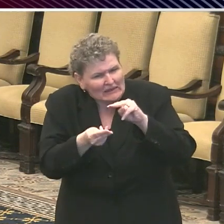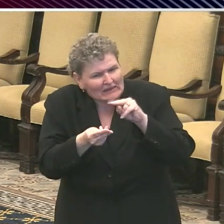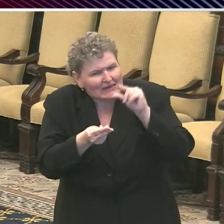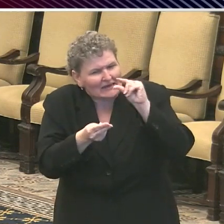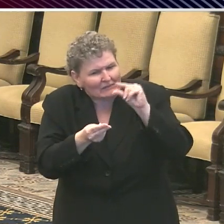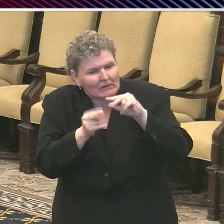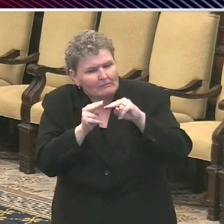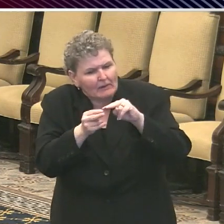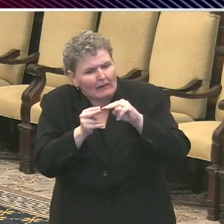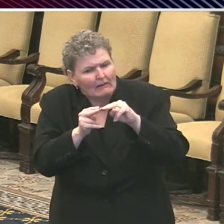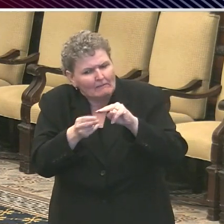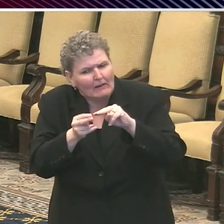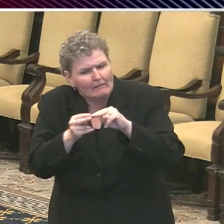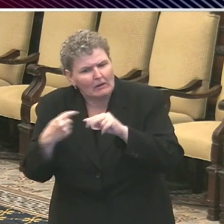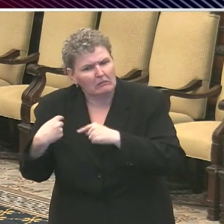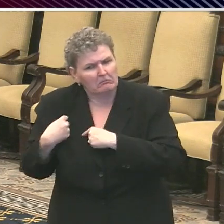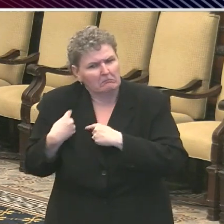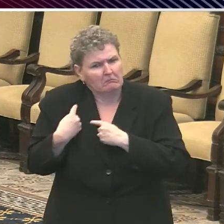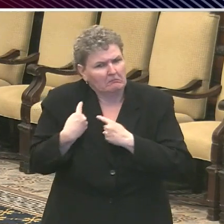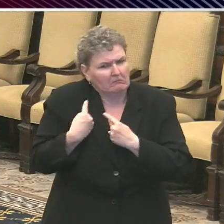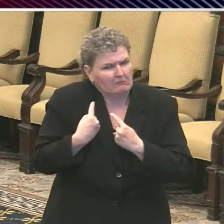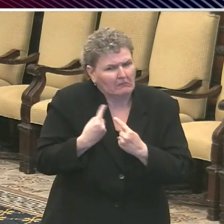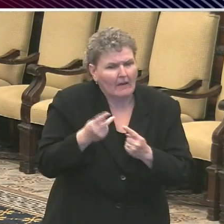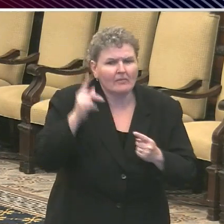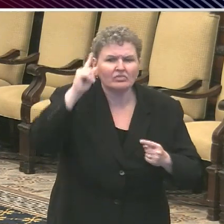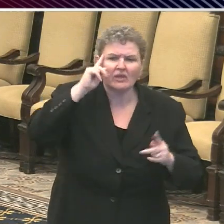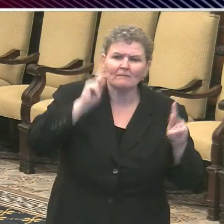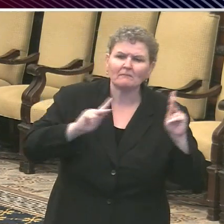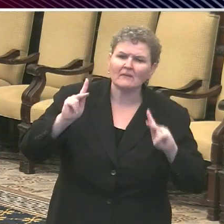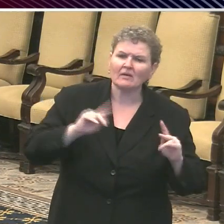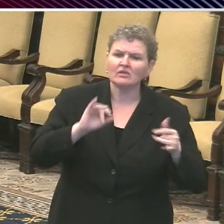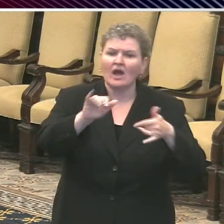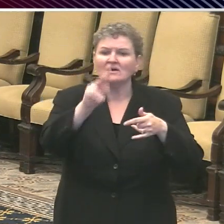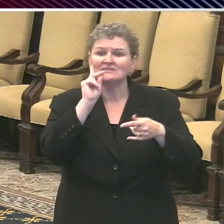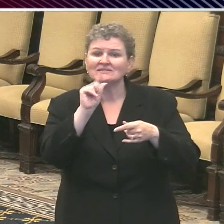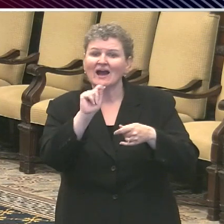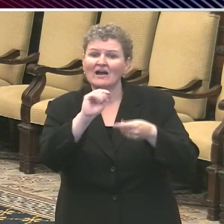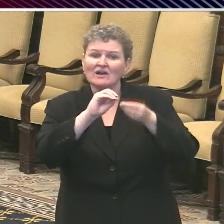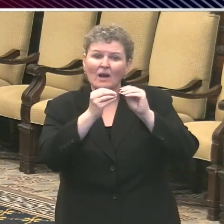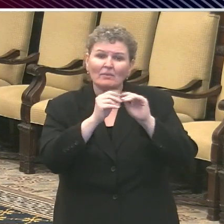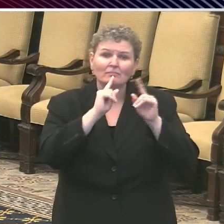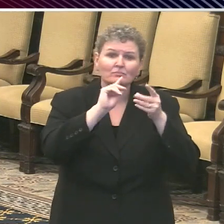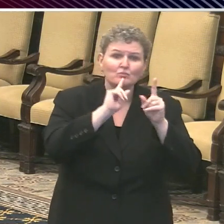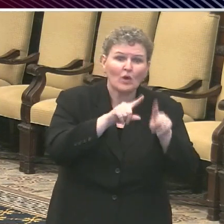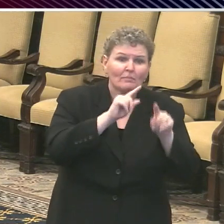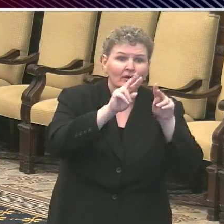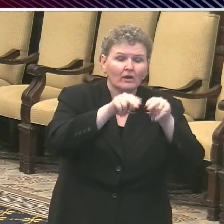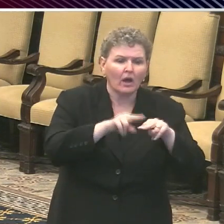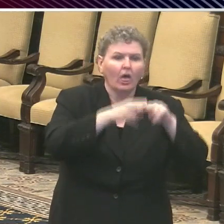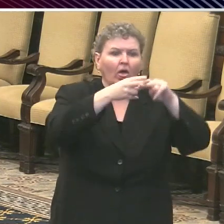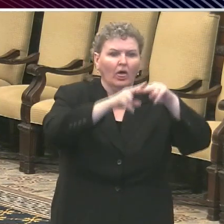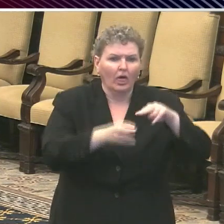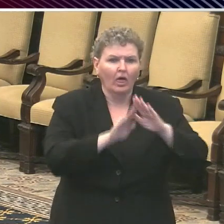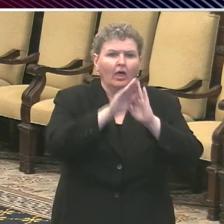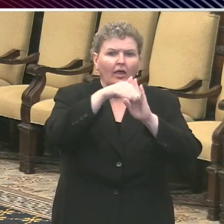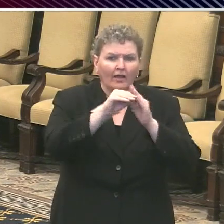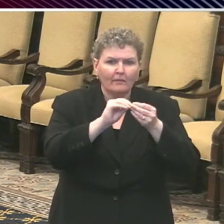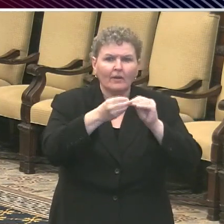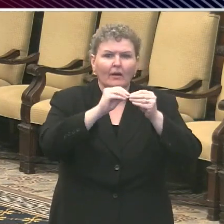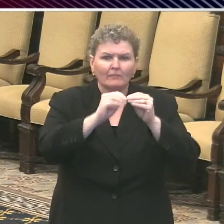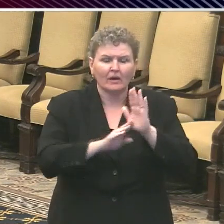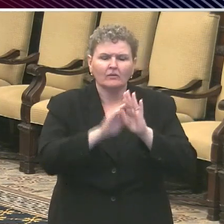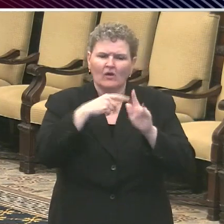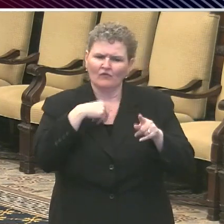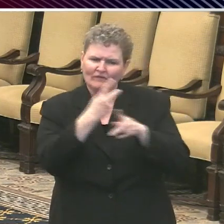data reporting problem, but that's something that we're going to follow closely. We don't want those numbers to go up. We want them to continue to go down.